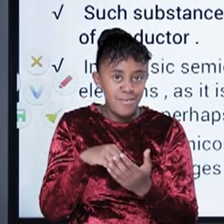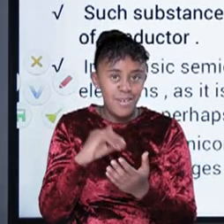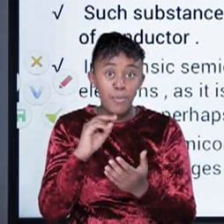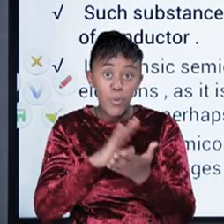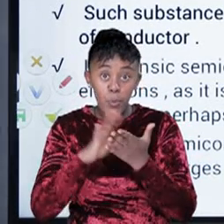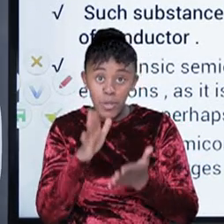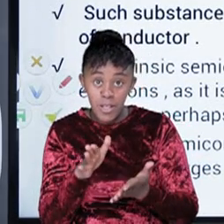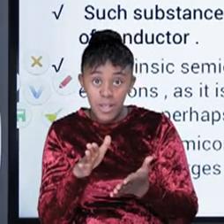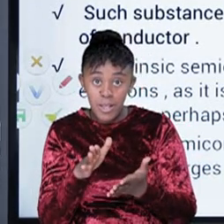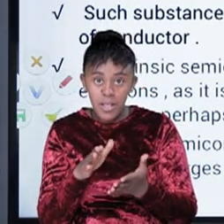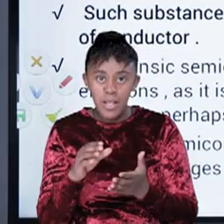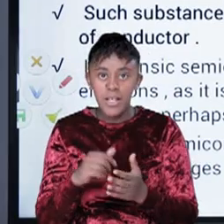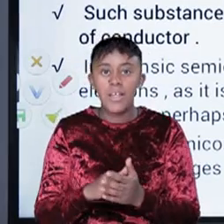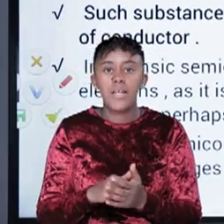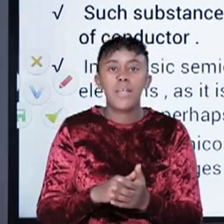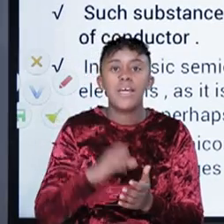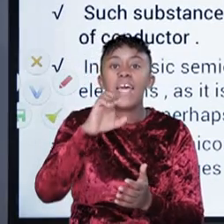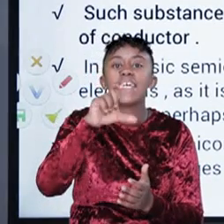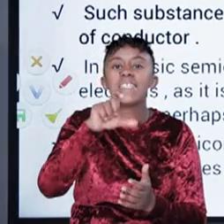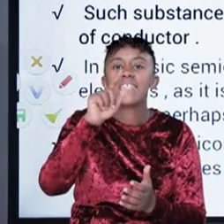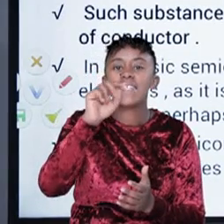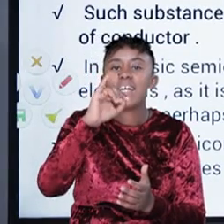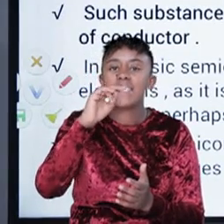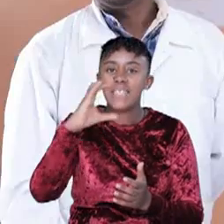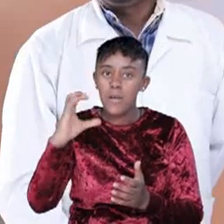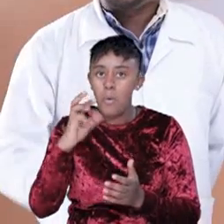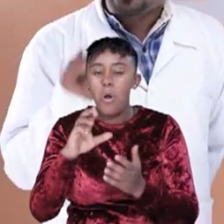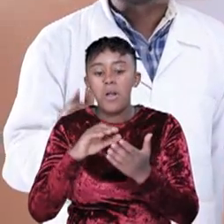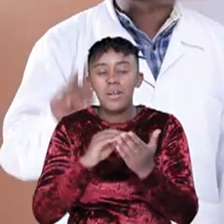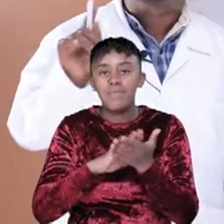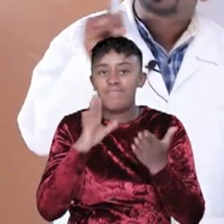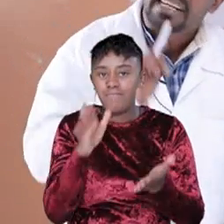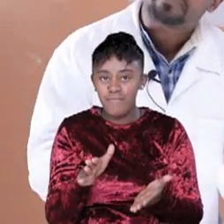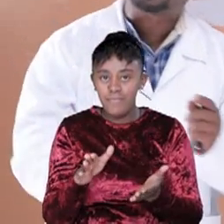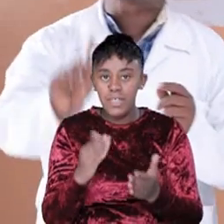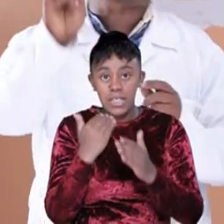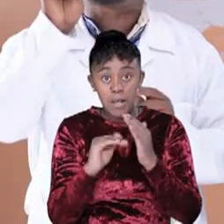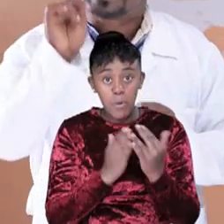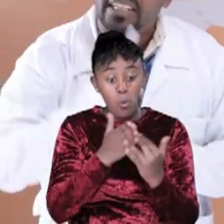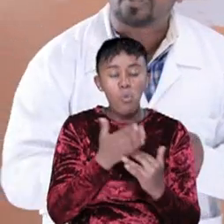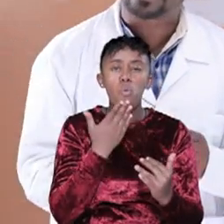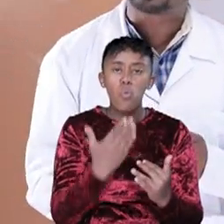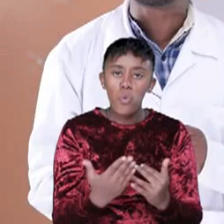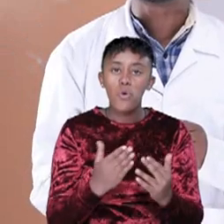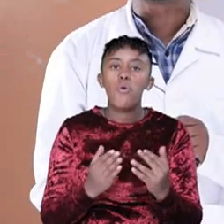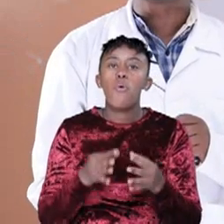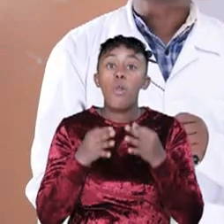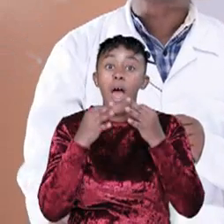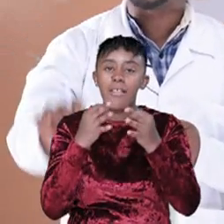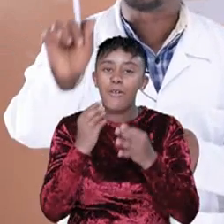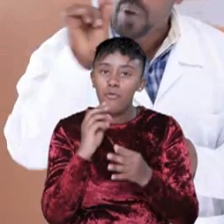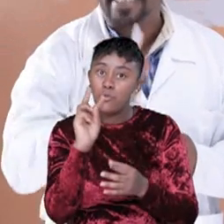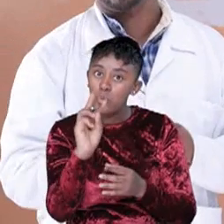this semiconductor, it becomes extrinsic semiconductors. So semiconductor become good conductor of